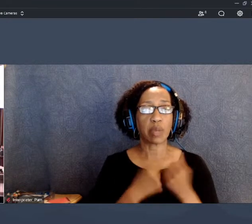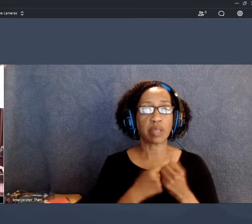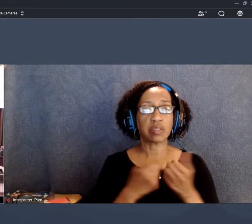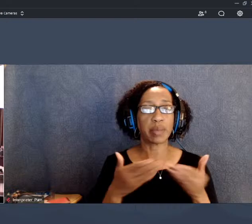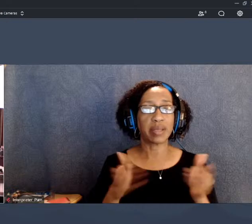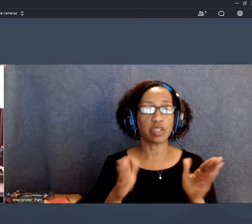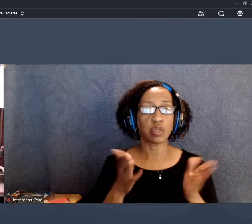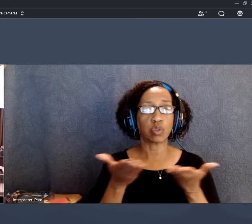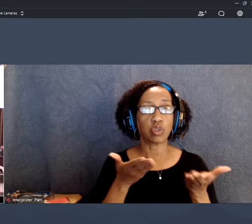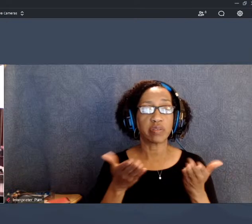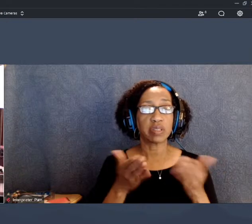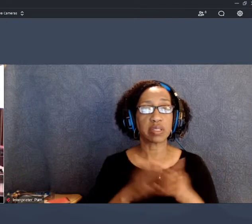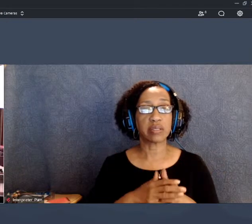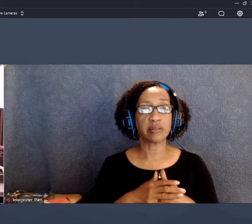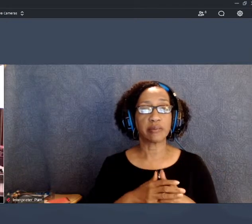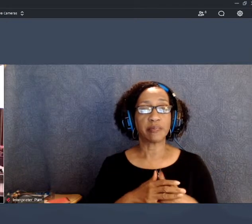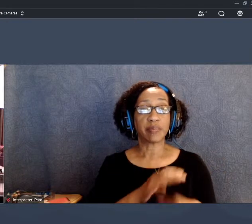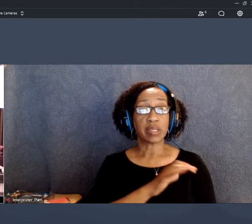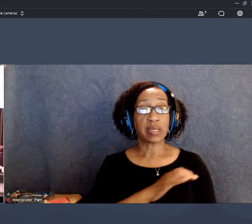Councilman Smiley.